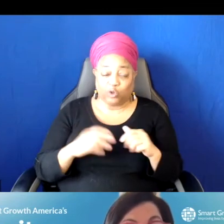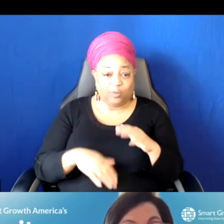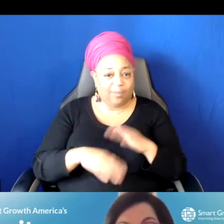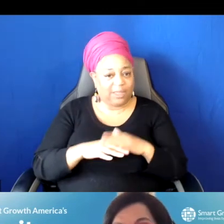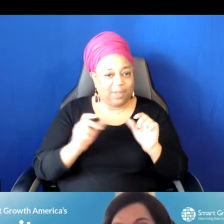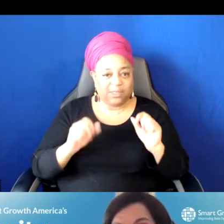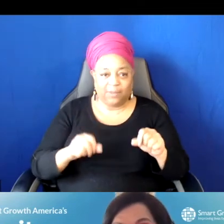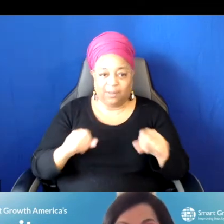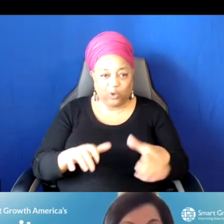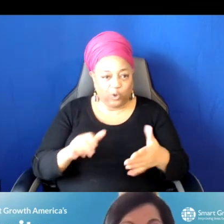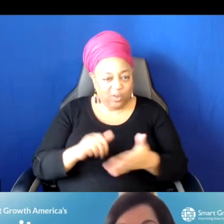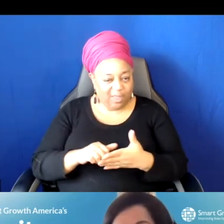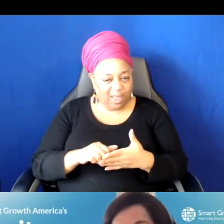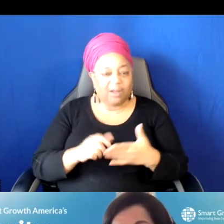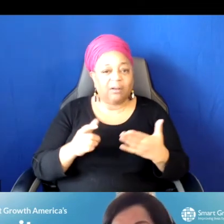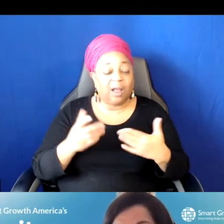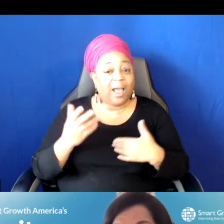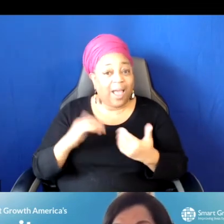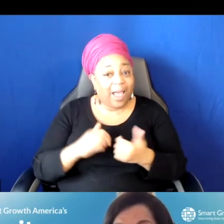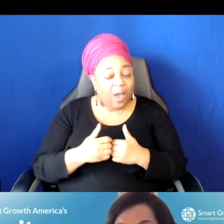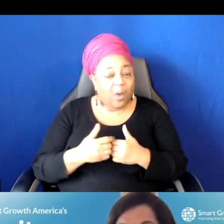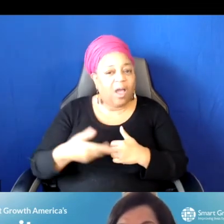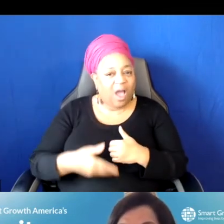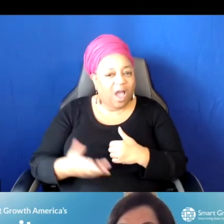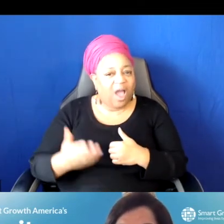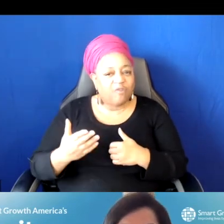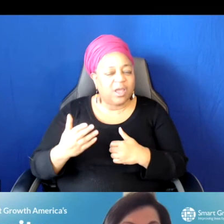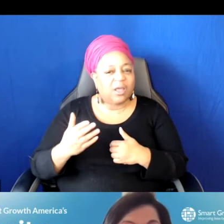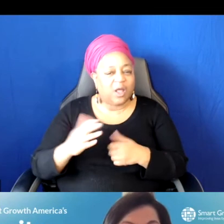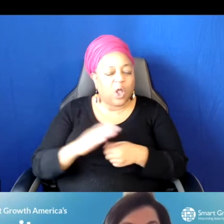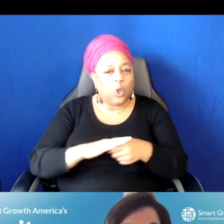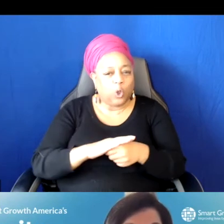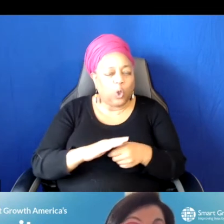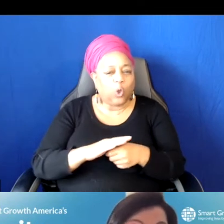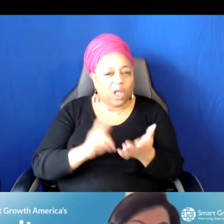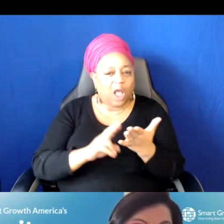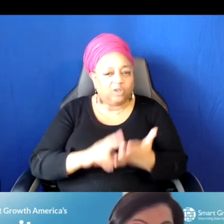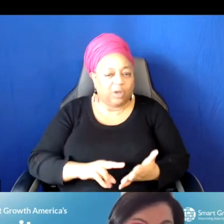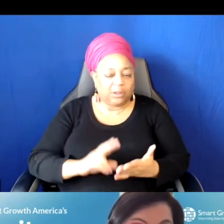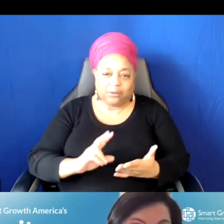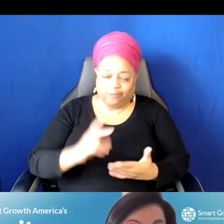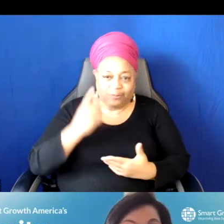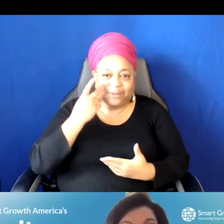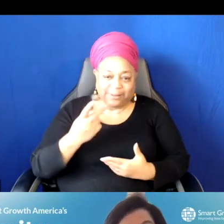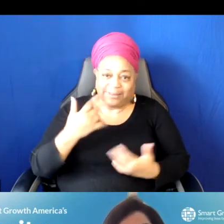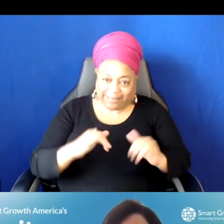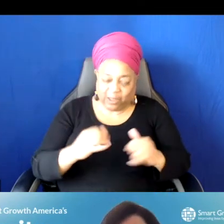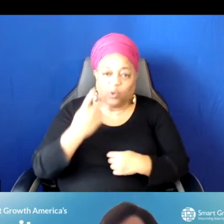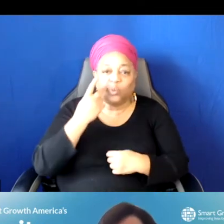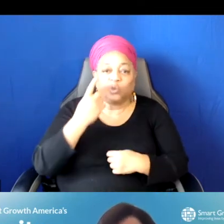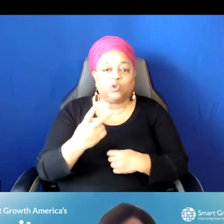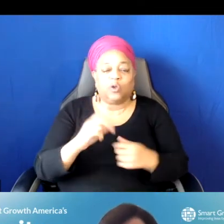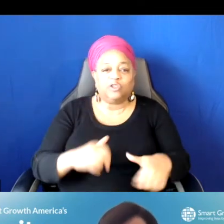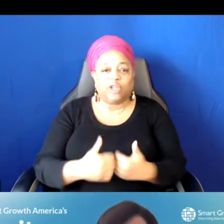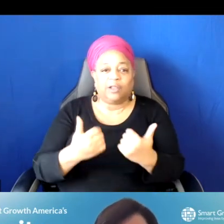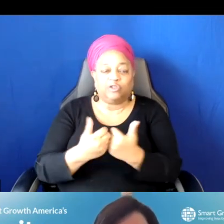to do that by hiring a local contractor, we still saw some challenges. So as we move into this next phase, and our bid is actually currently out